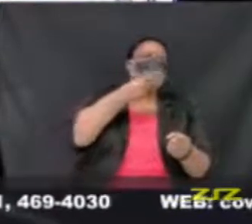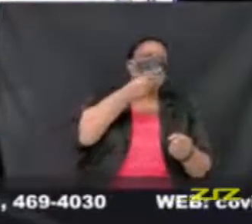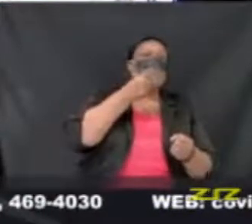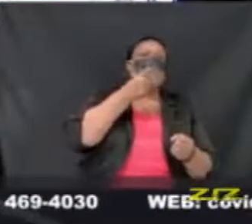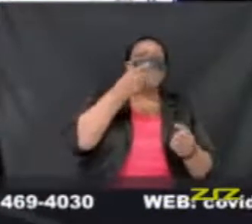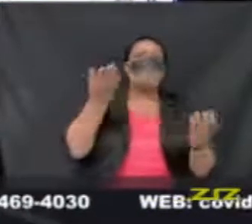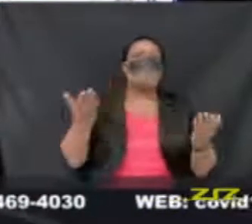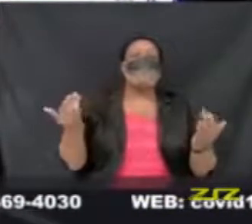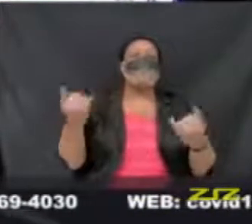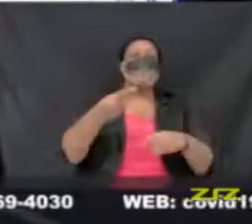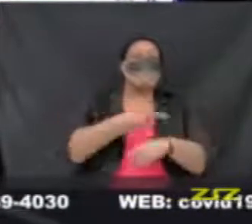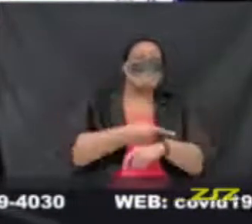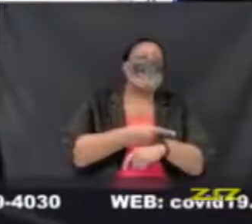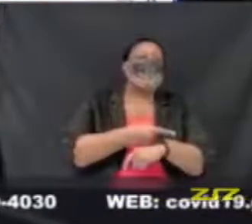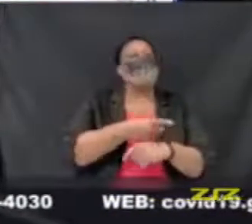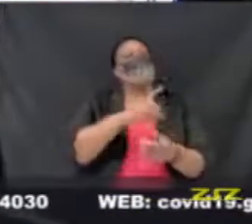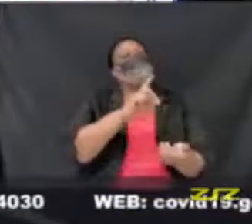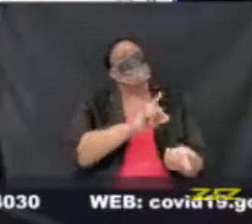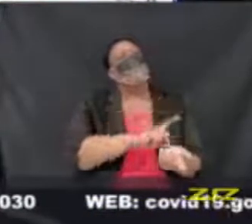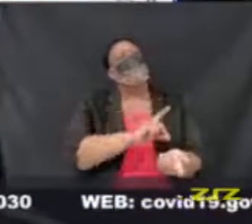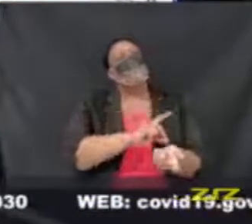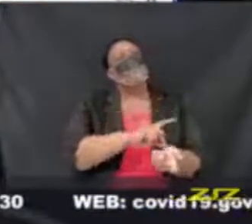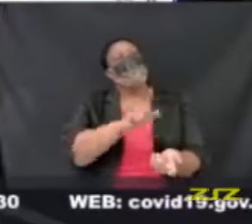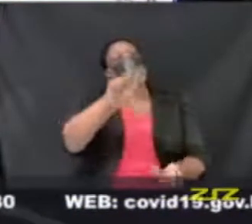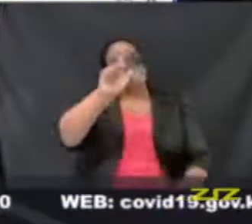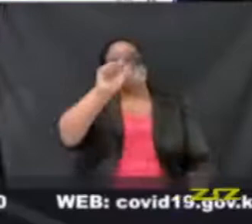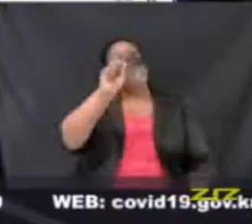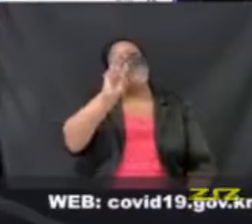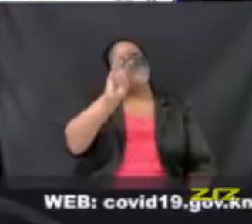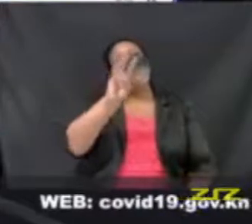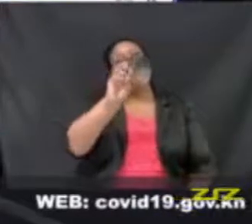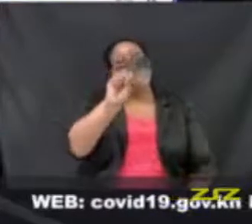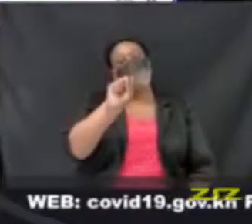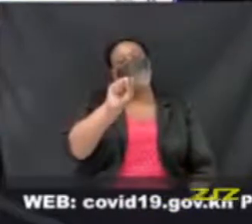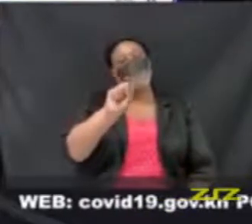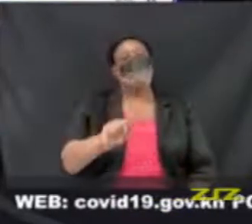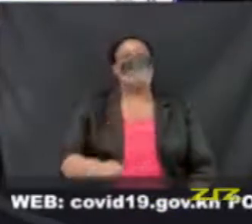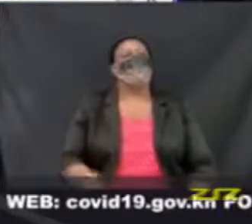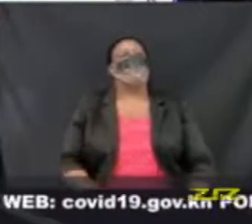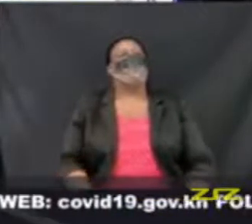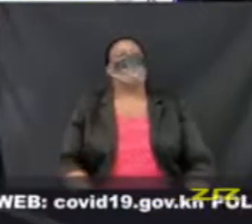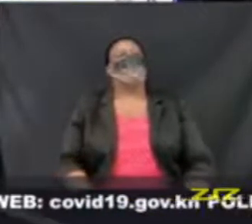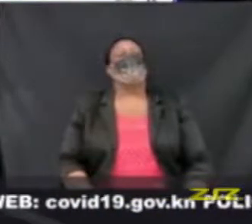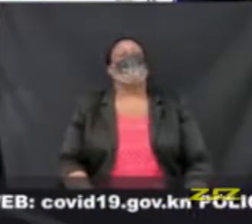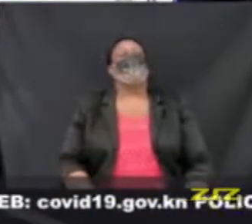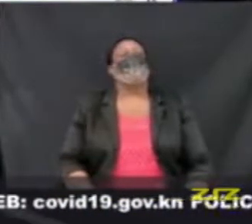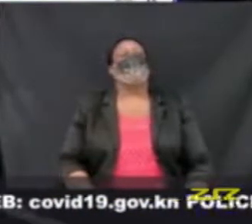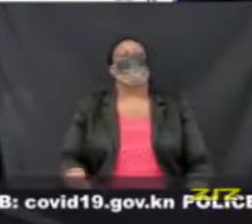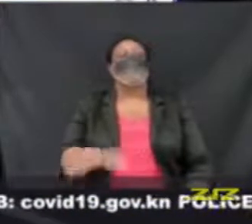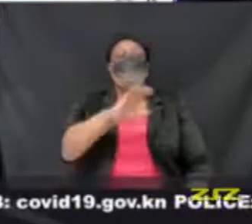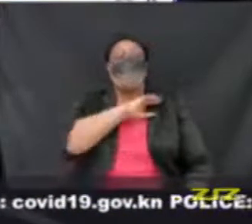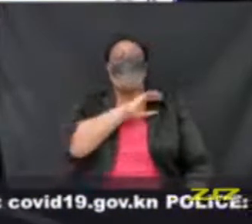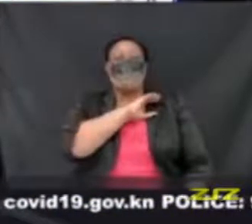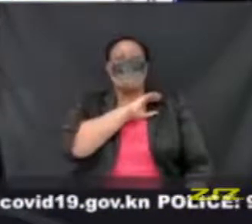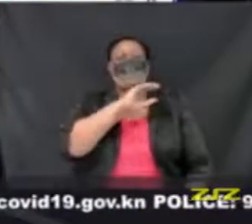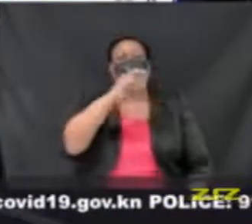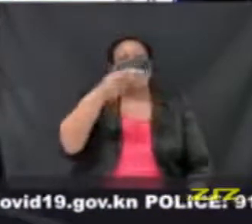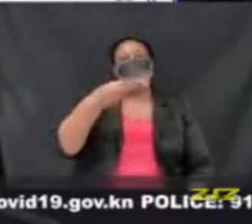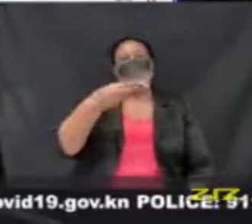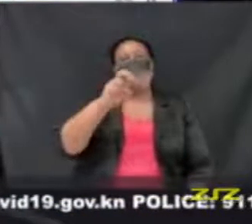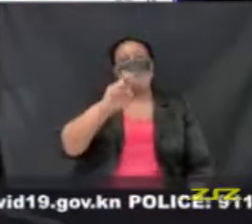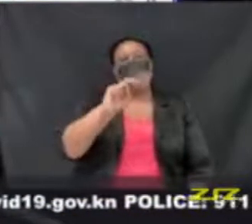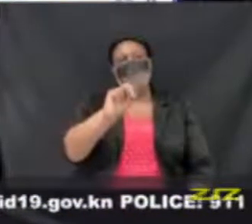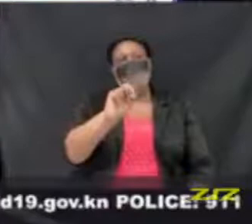Chief Medical Officer Dr. Hazel Laws, Superintendent of the Royal St. Christopher and Nevis Police Force, Mr. Cromwell